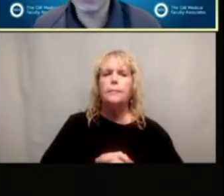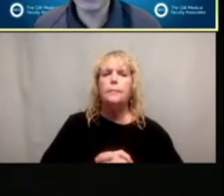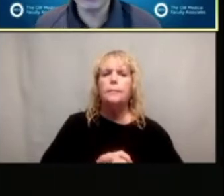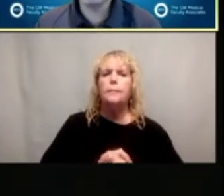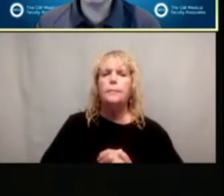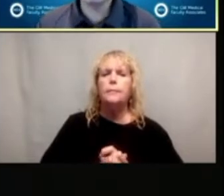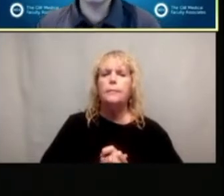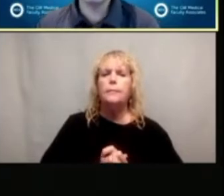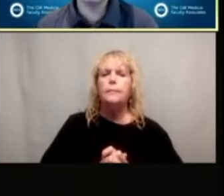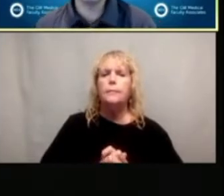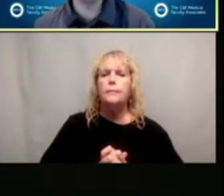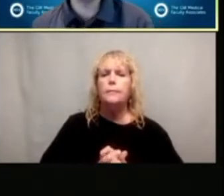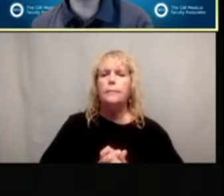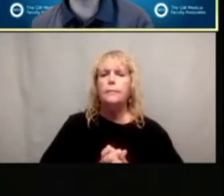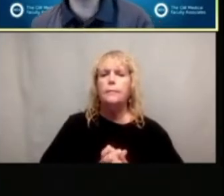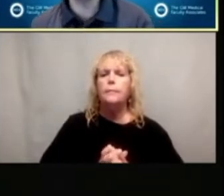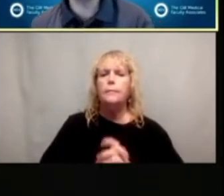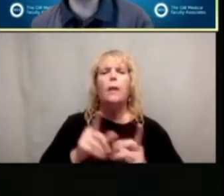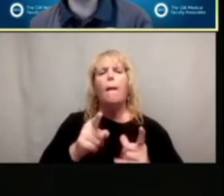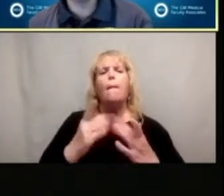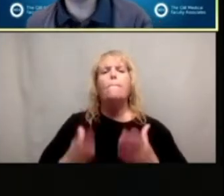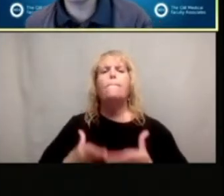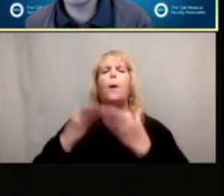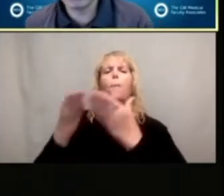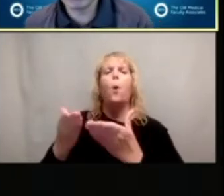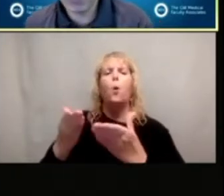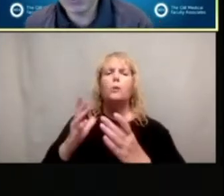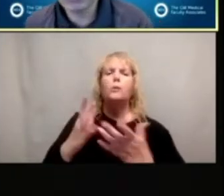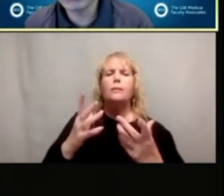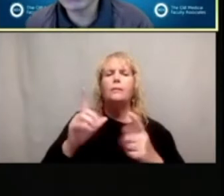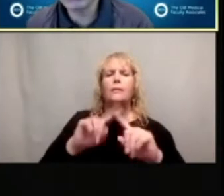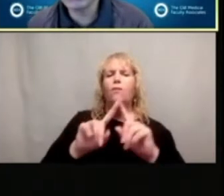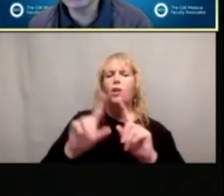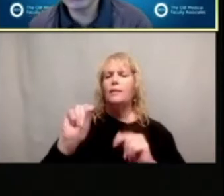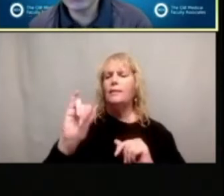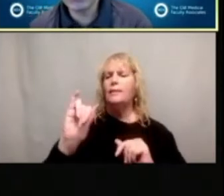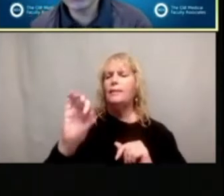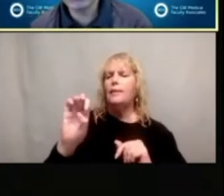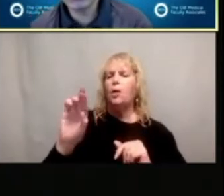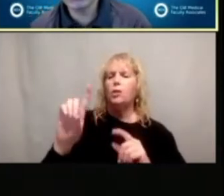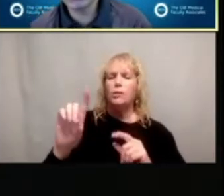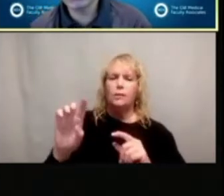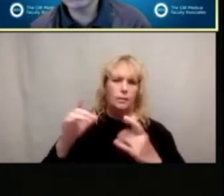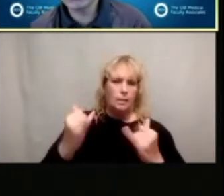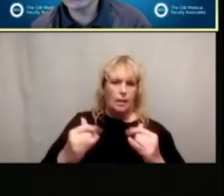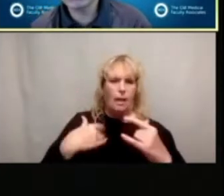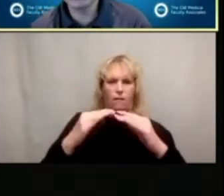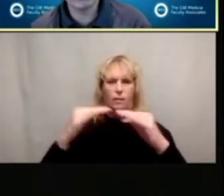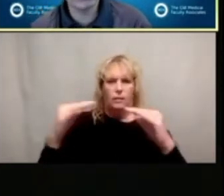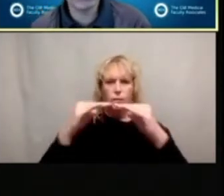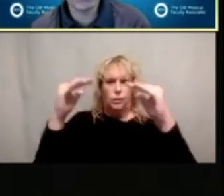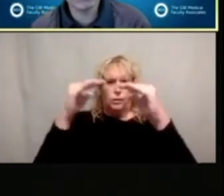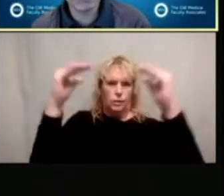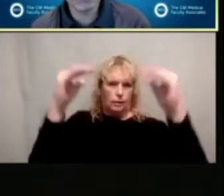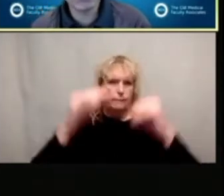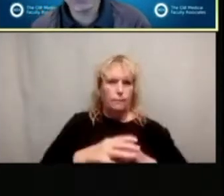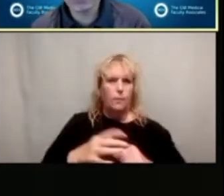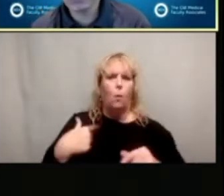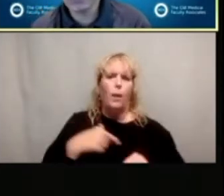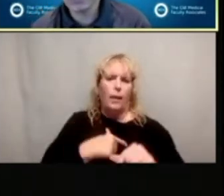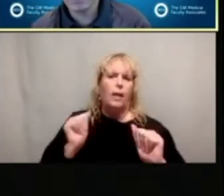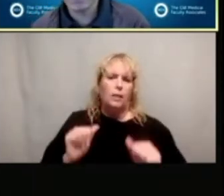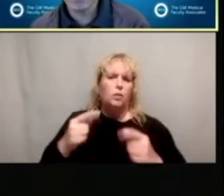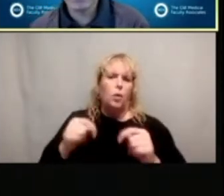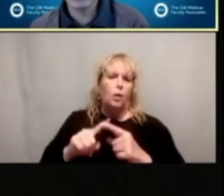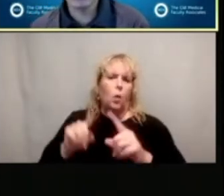And so here's a proposed tiered approach to improving digital health literacy. This is what we'll be testing out in our